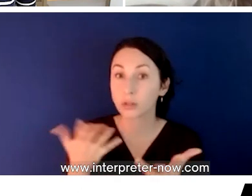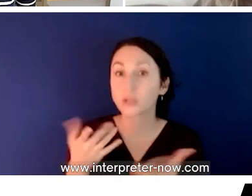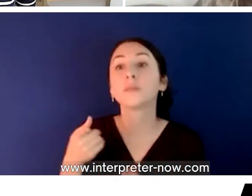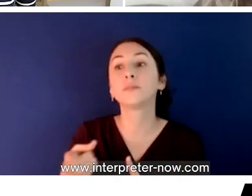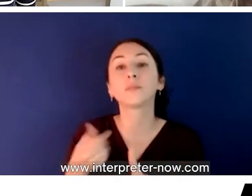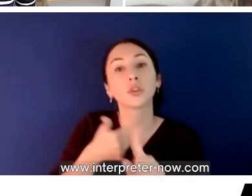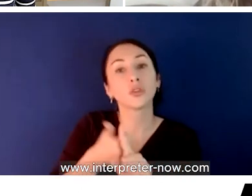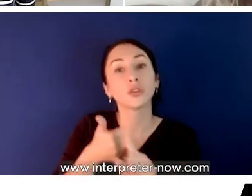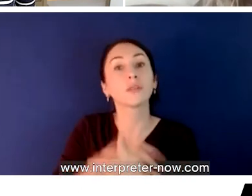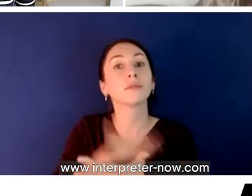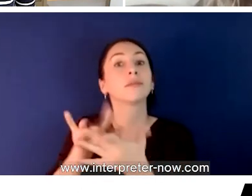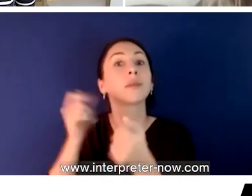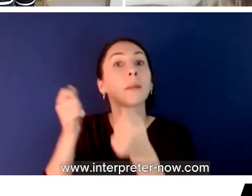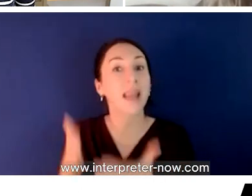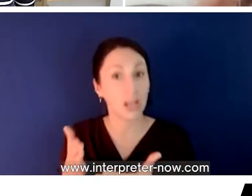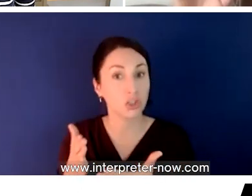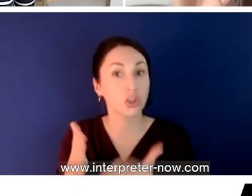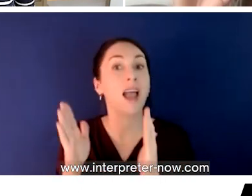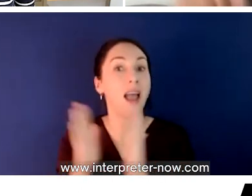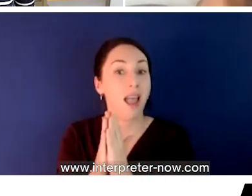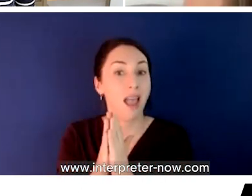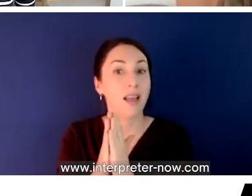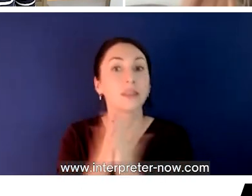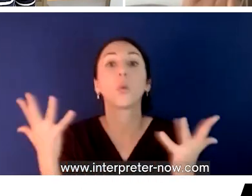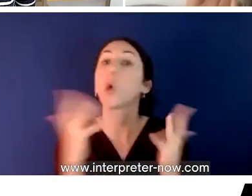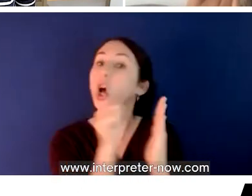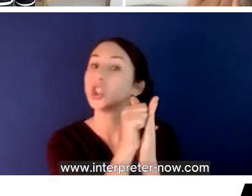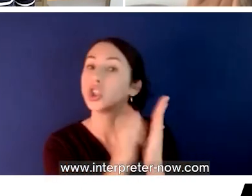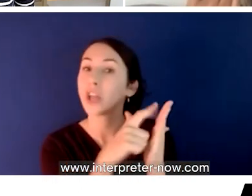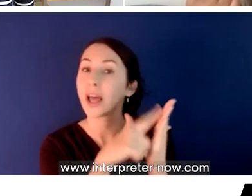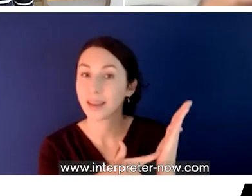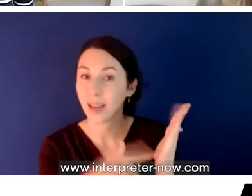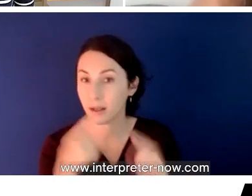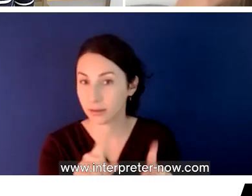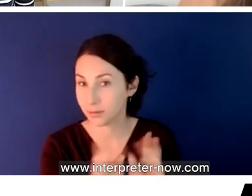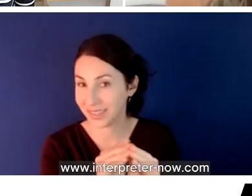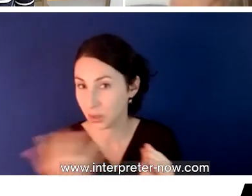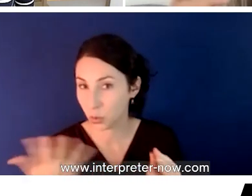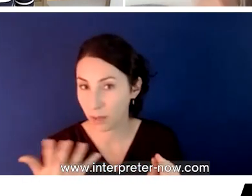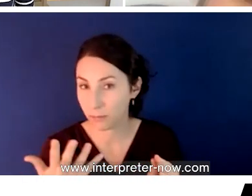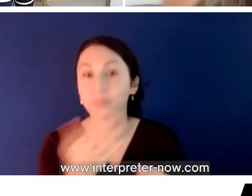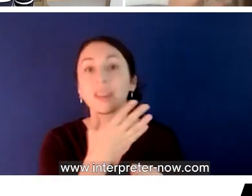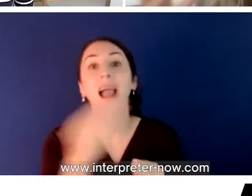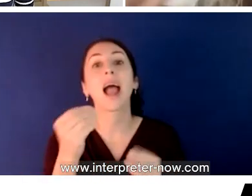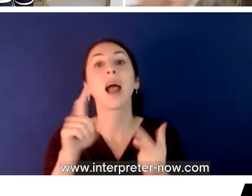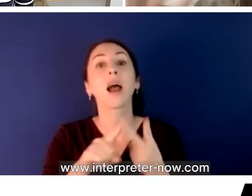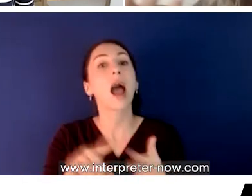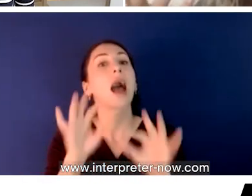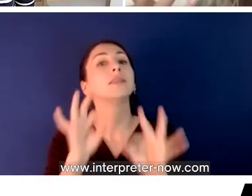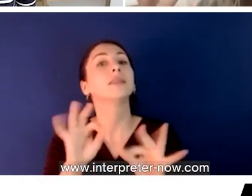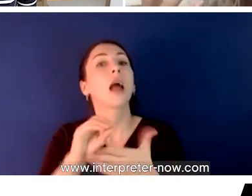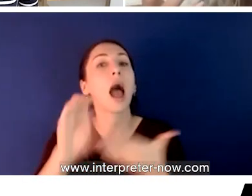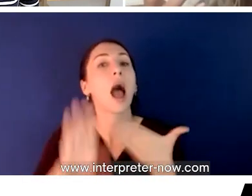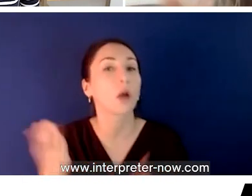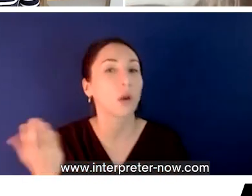she reach out to her manager and ask either what the agenda was going to be for the meeting or what the ideal outcome that he